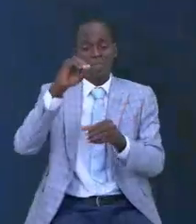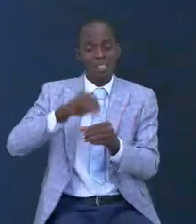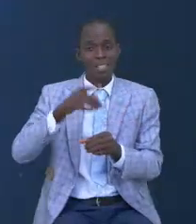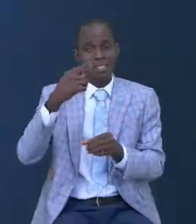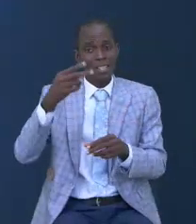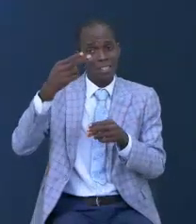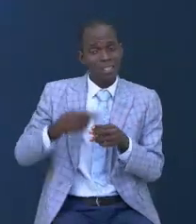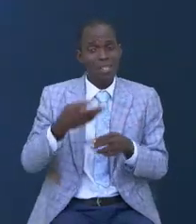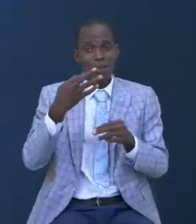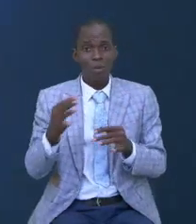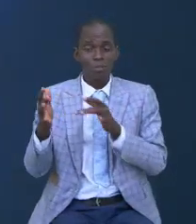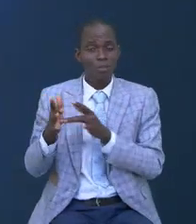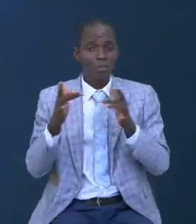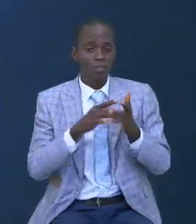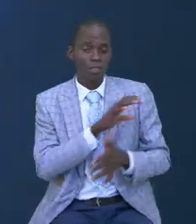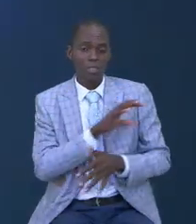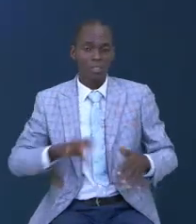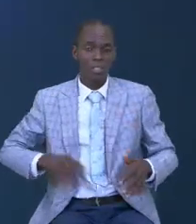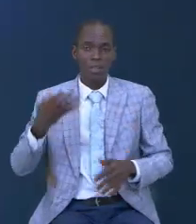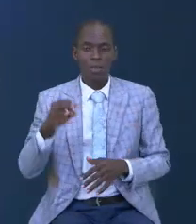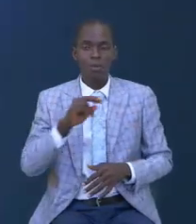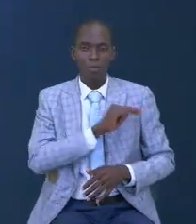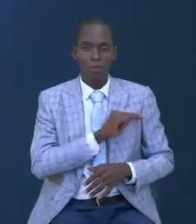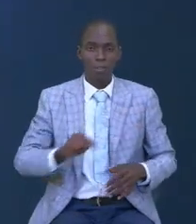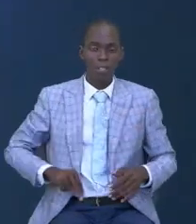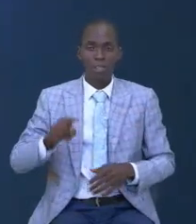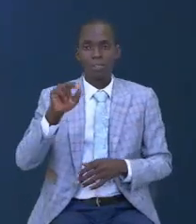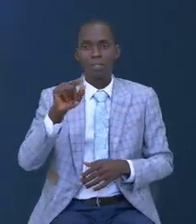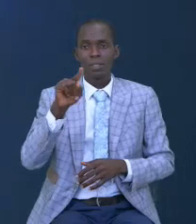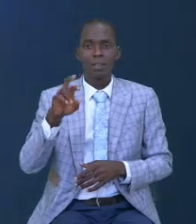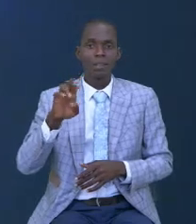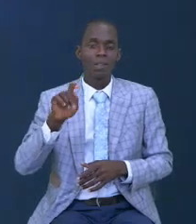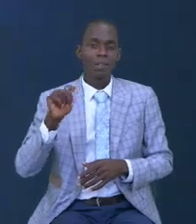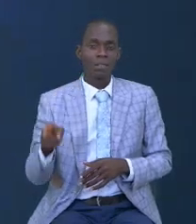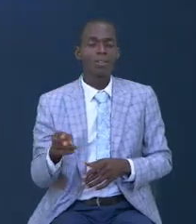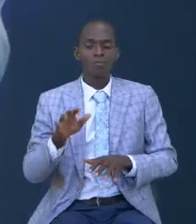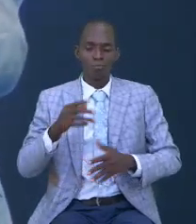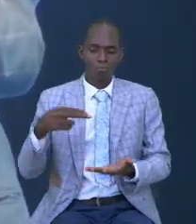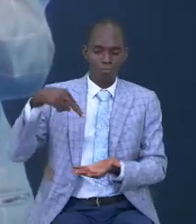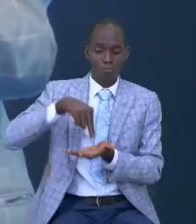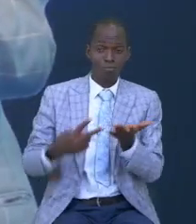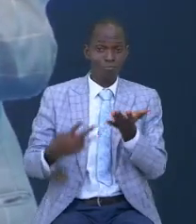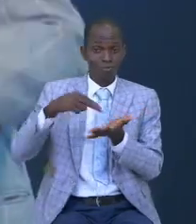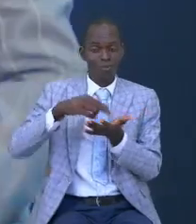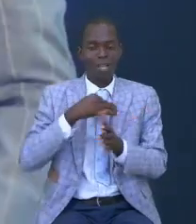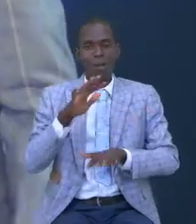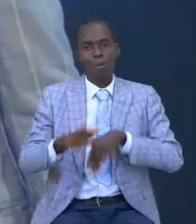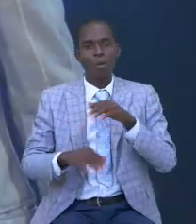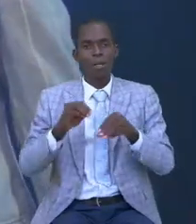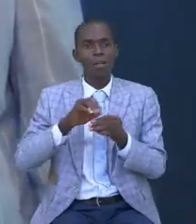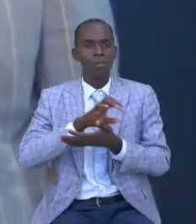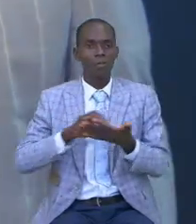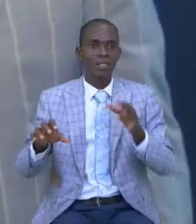of Jesus Christ of Nazareth, rise up and walk. Look at verse 7. In